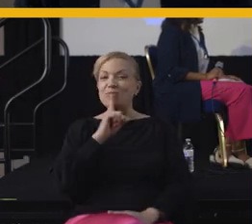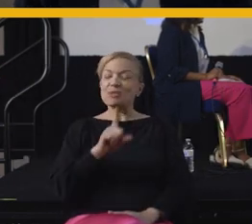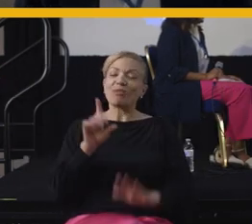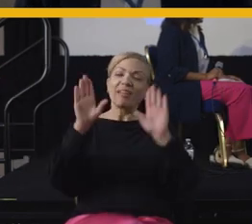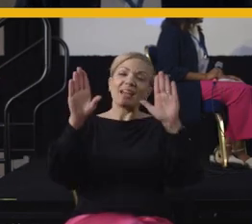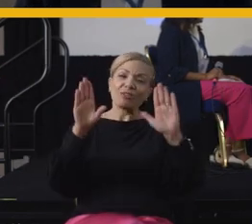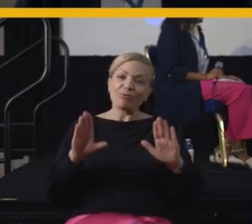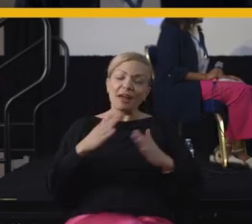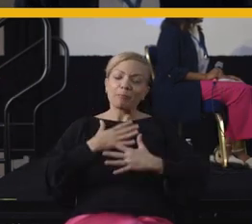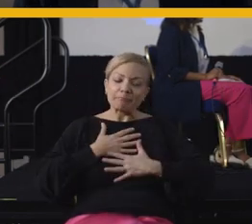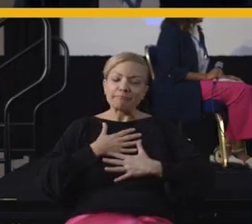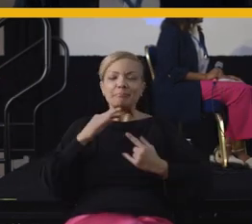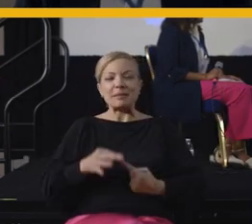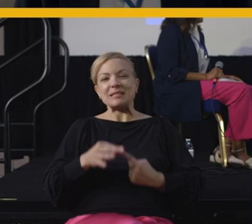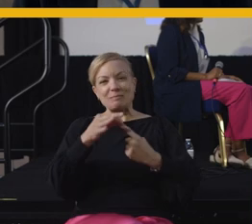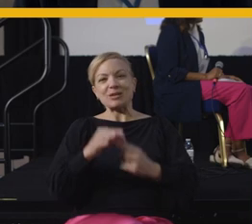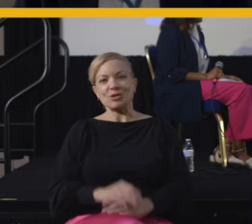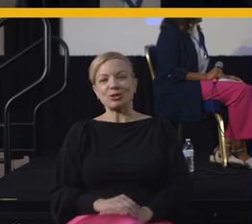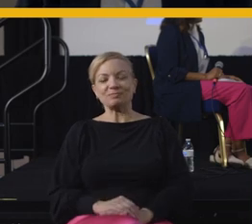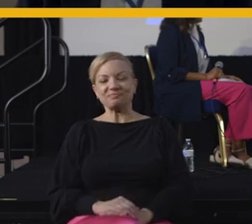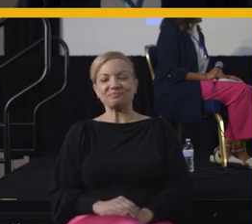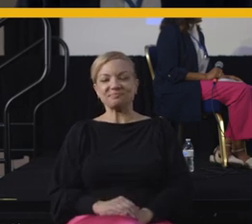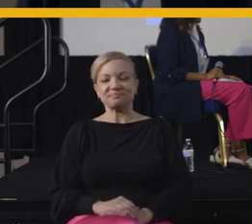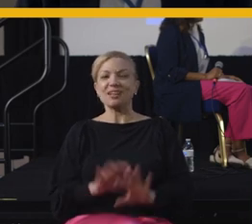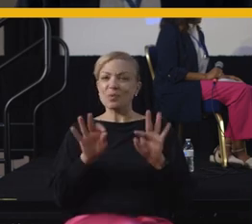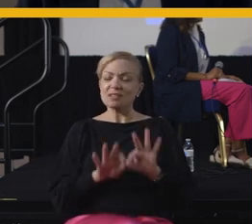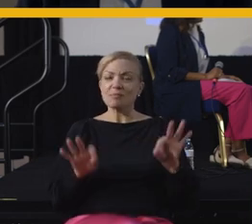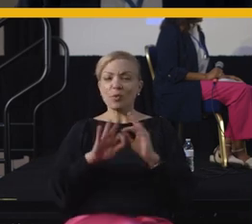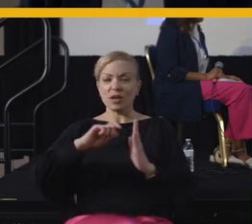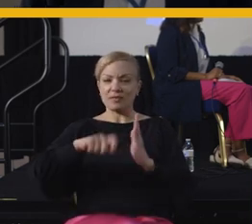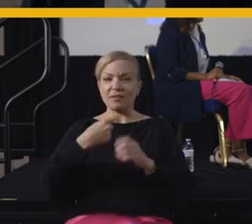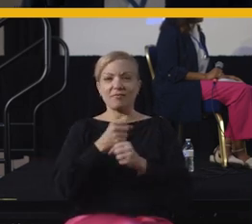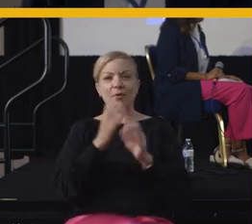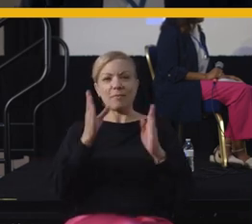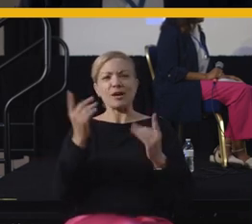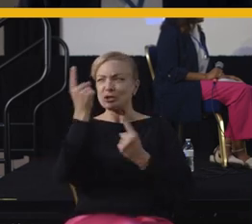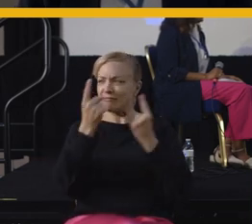incredibly special. So I just want, you know, filmmakers really think about